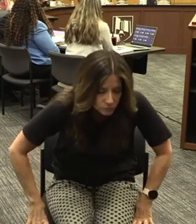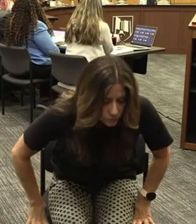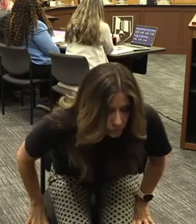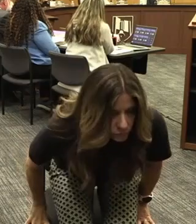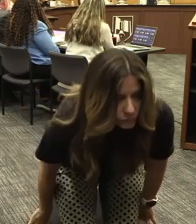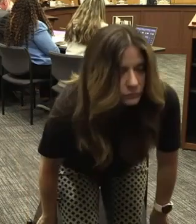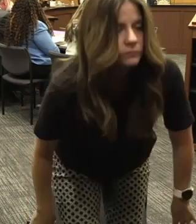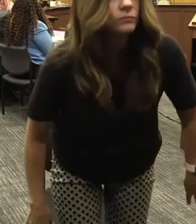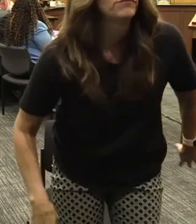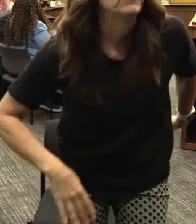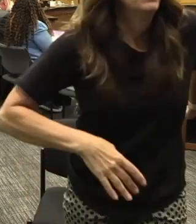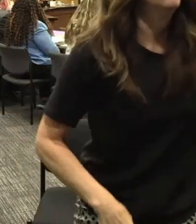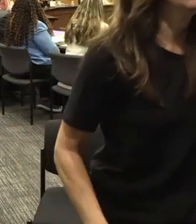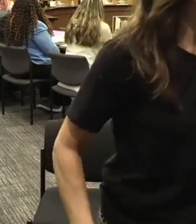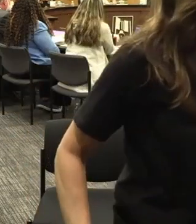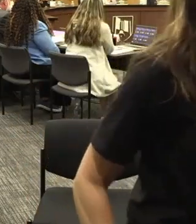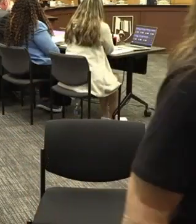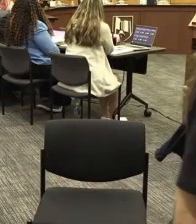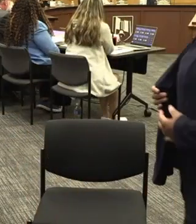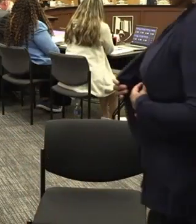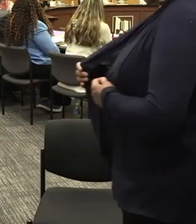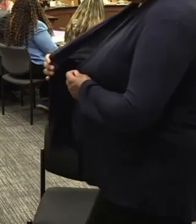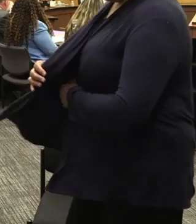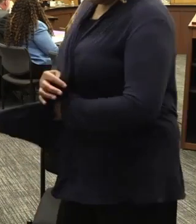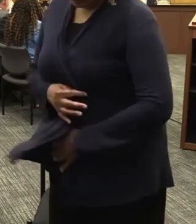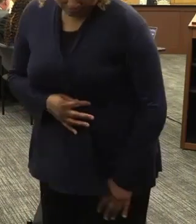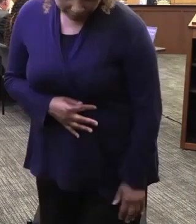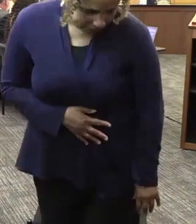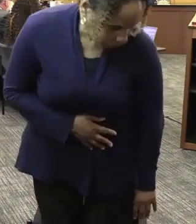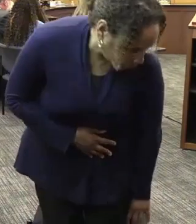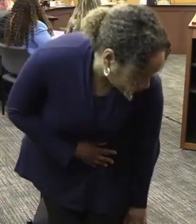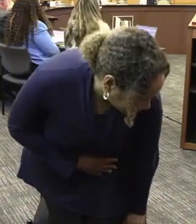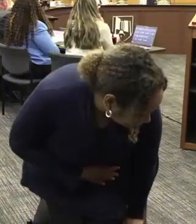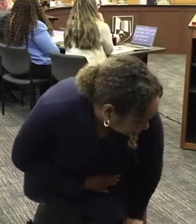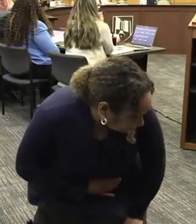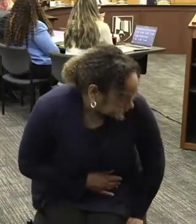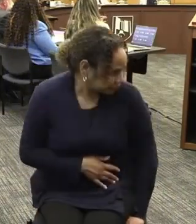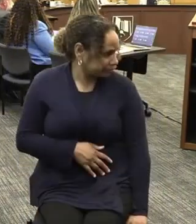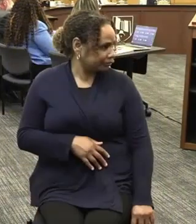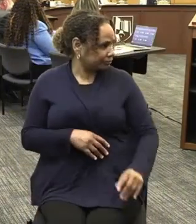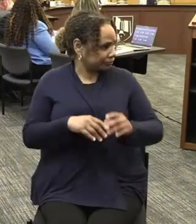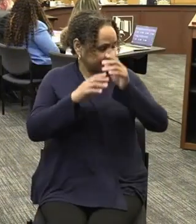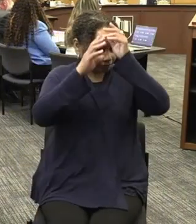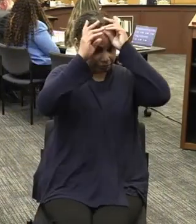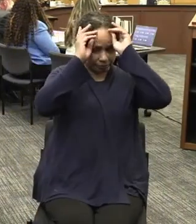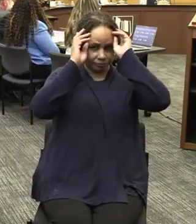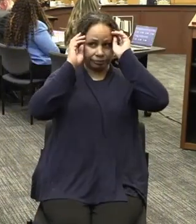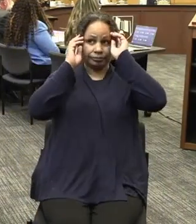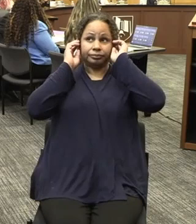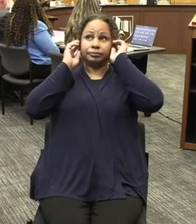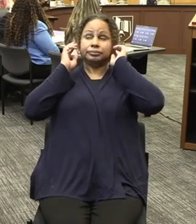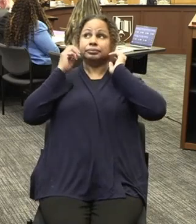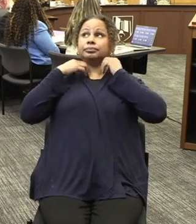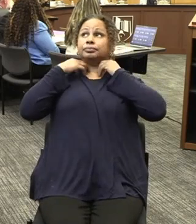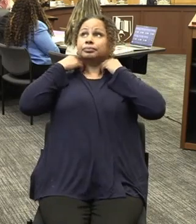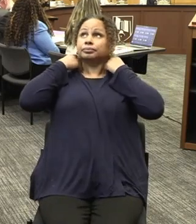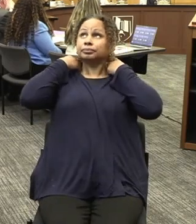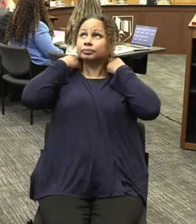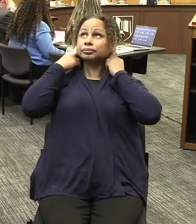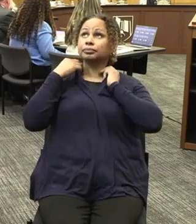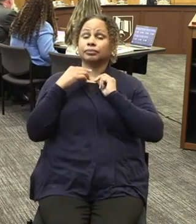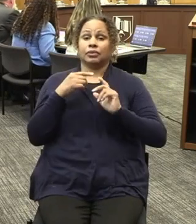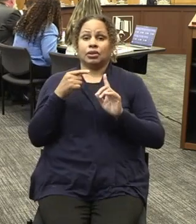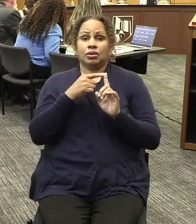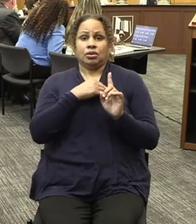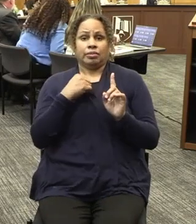with that, I have another document to read here. To the members of the Board of Trustees